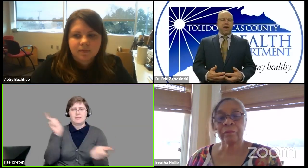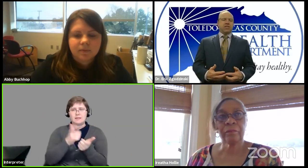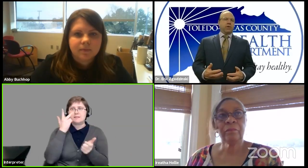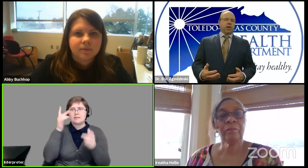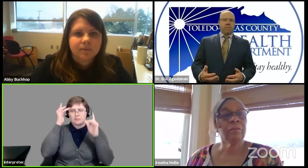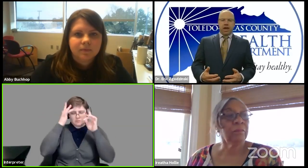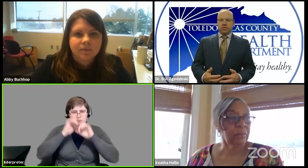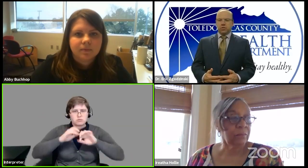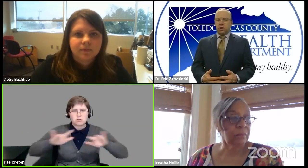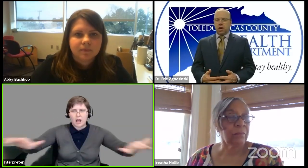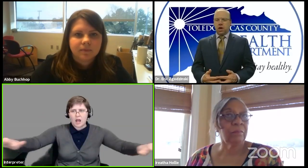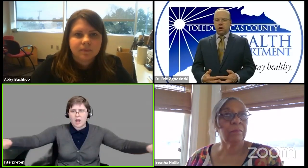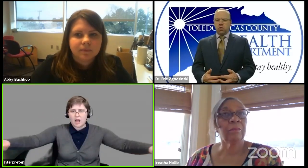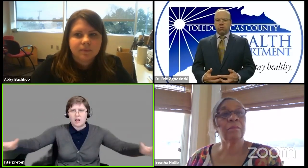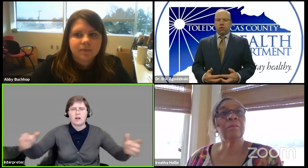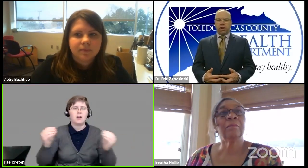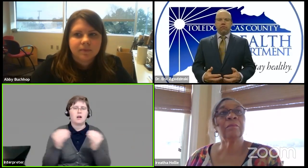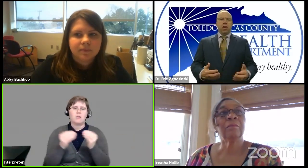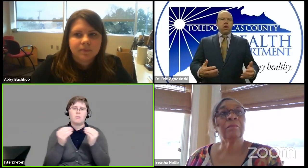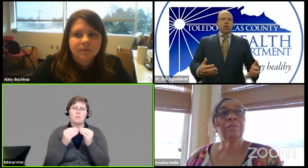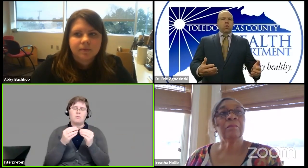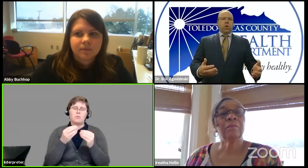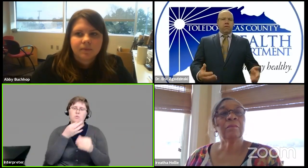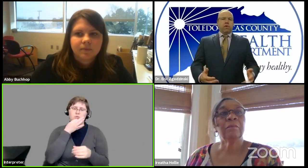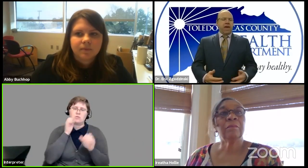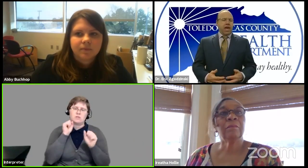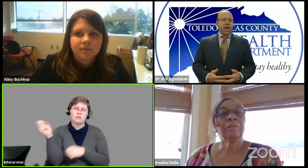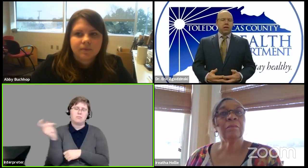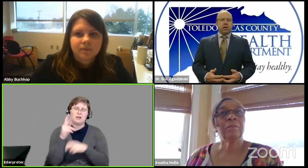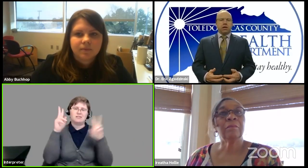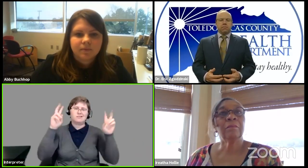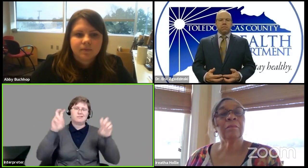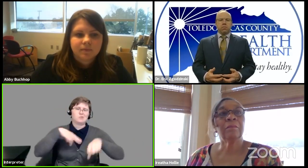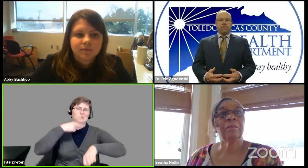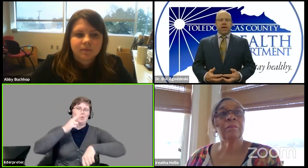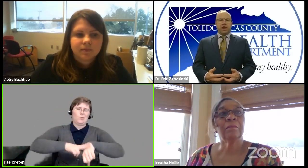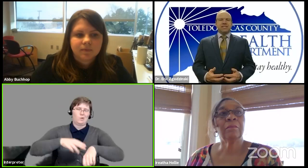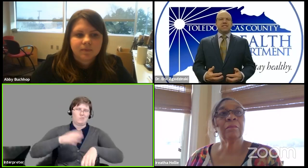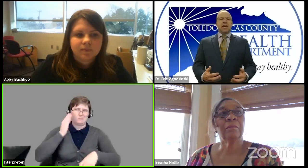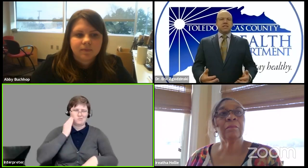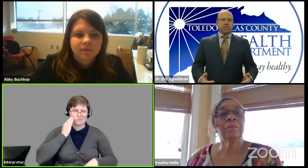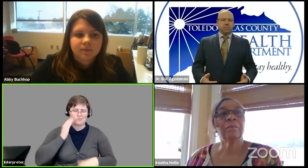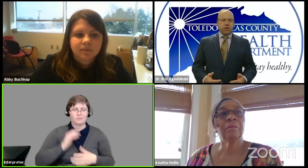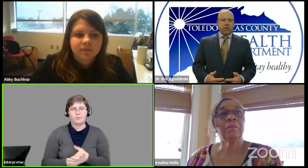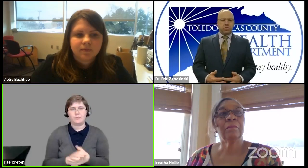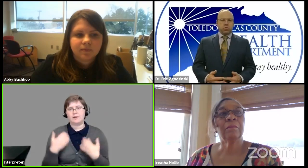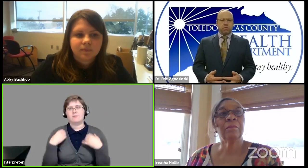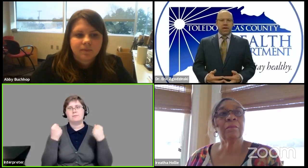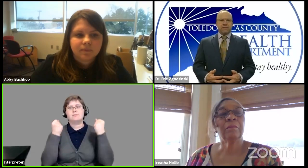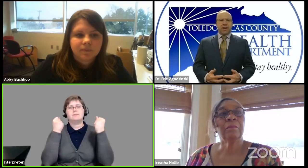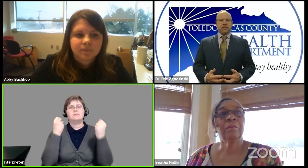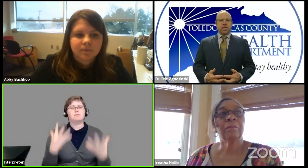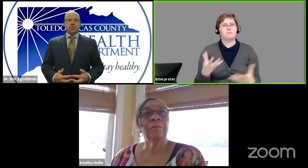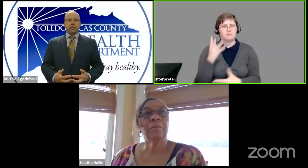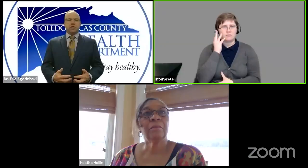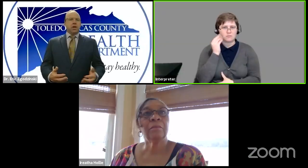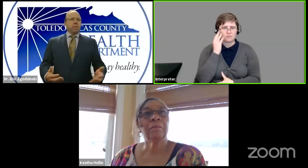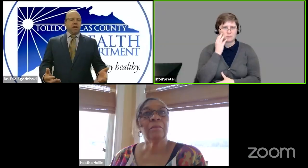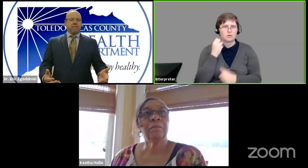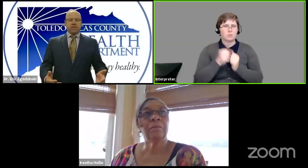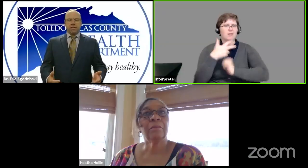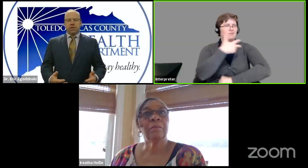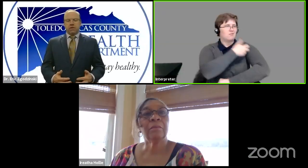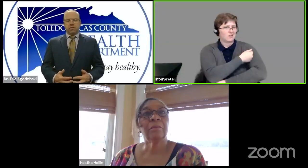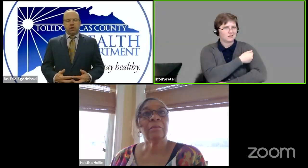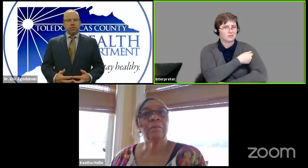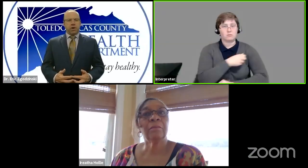and the faster we can get back to our normal lives. We've had extensive experience with mass vaccinations. Matter